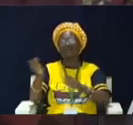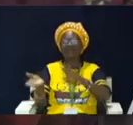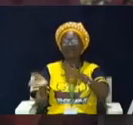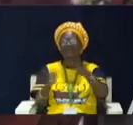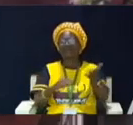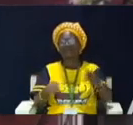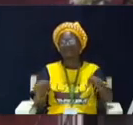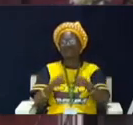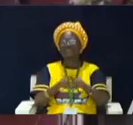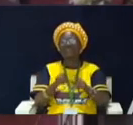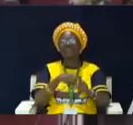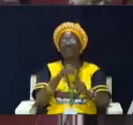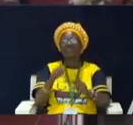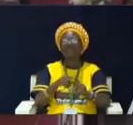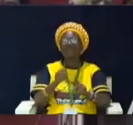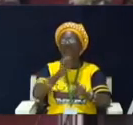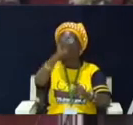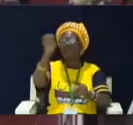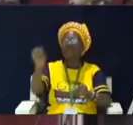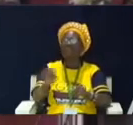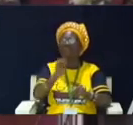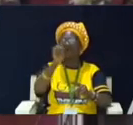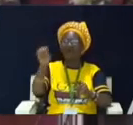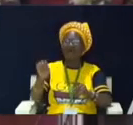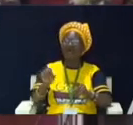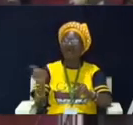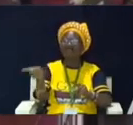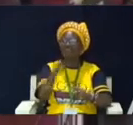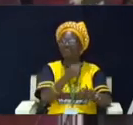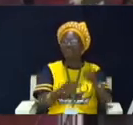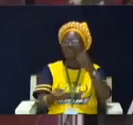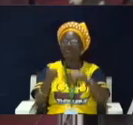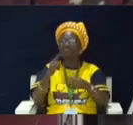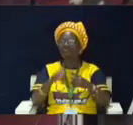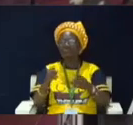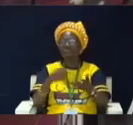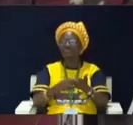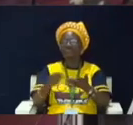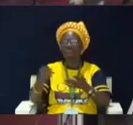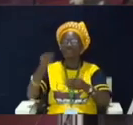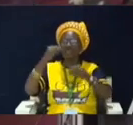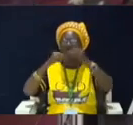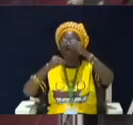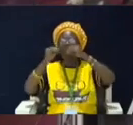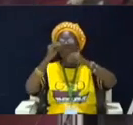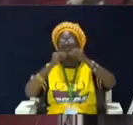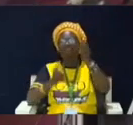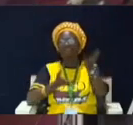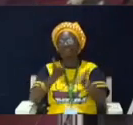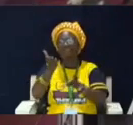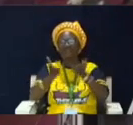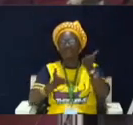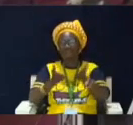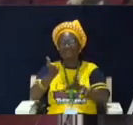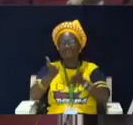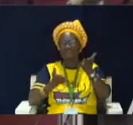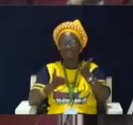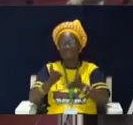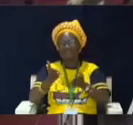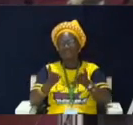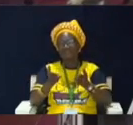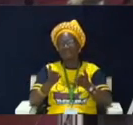So whenever you come to the Holy Communion service,